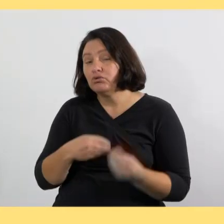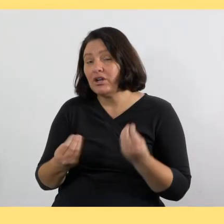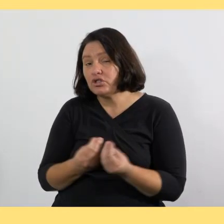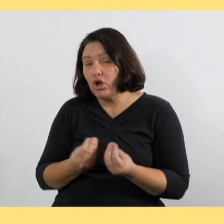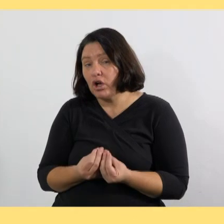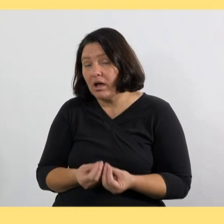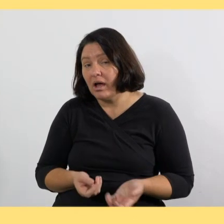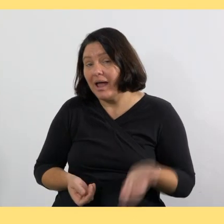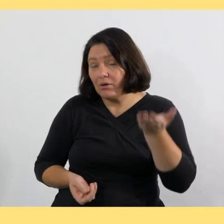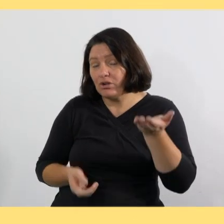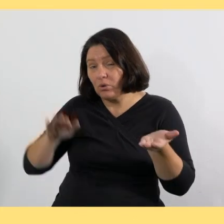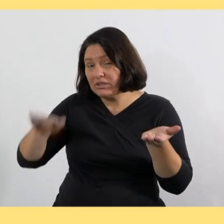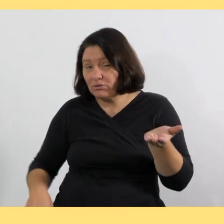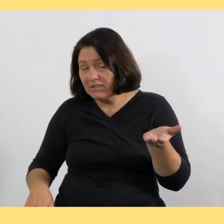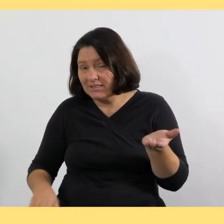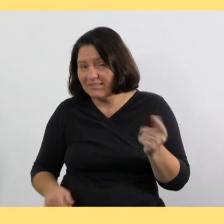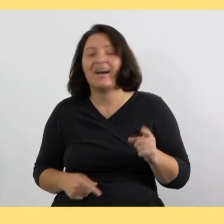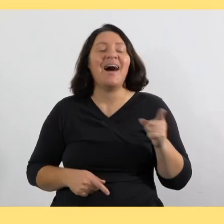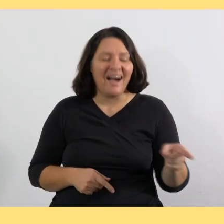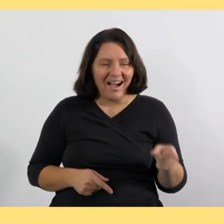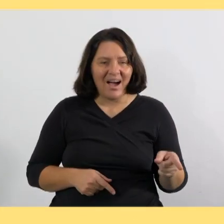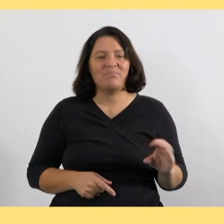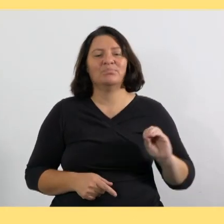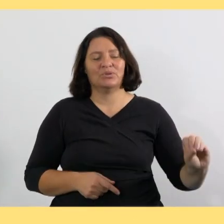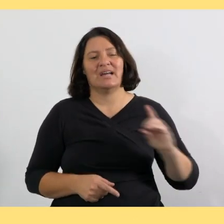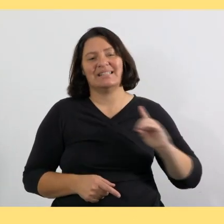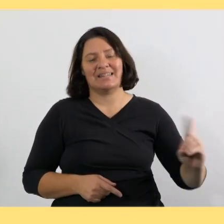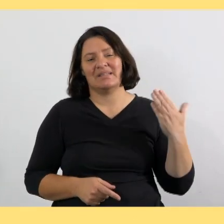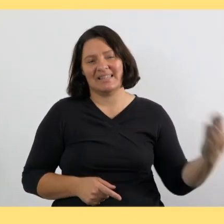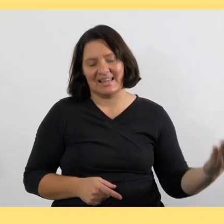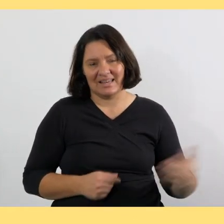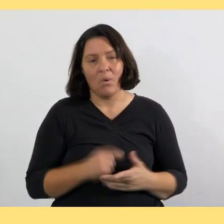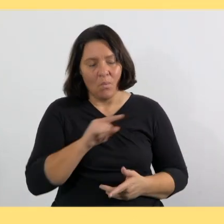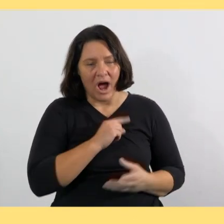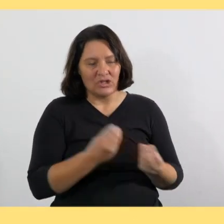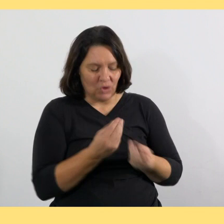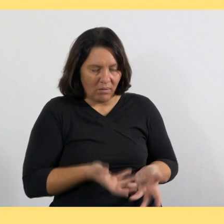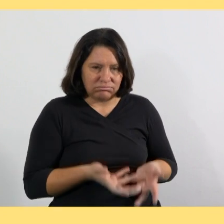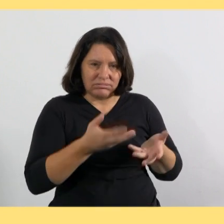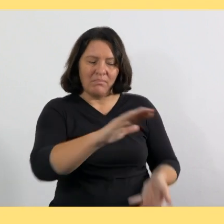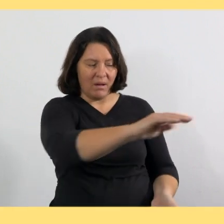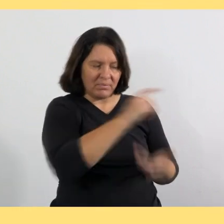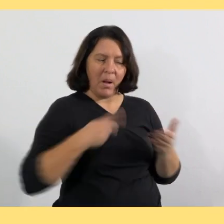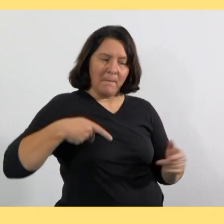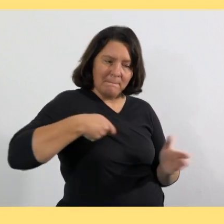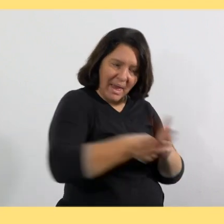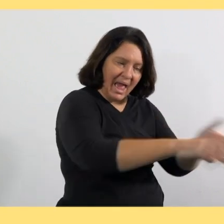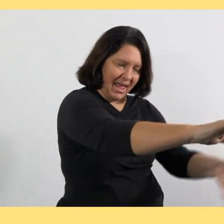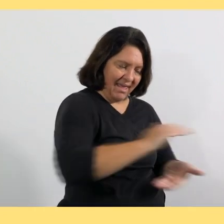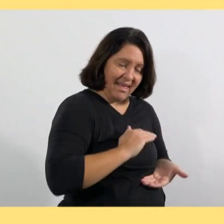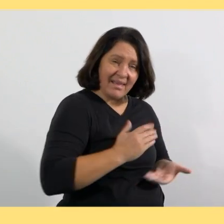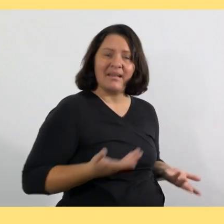my debit side. And then I'm going to come on this side. I will then say